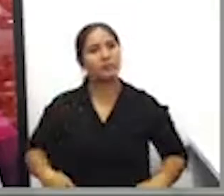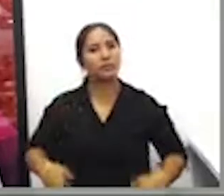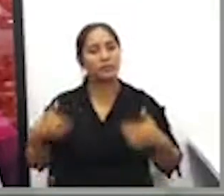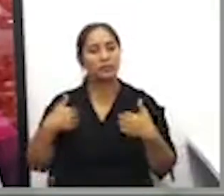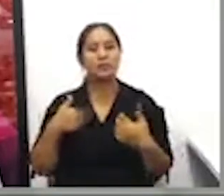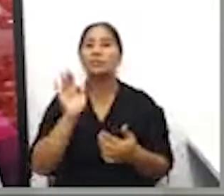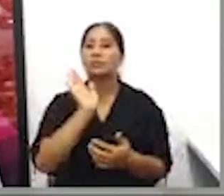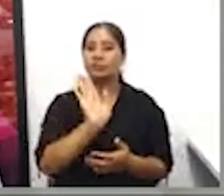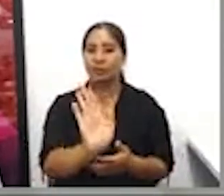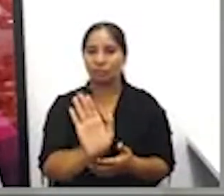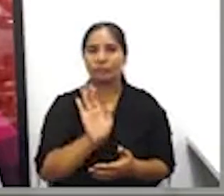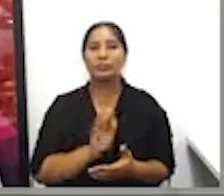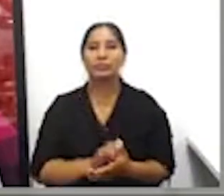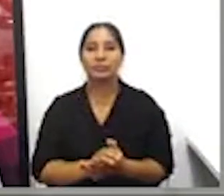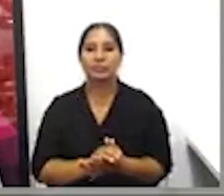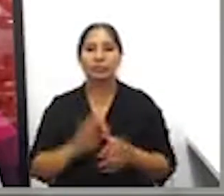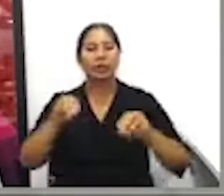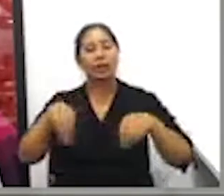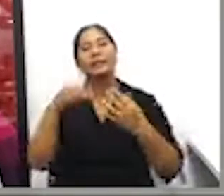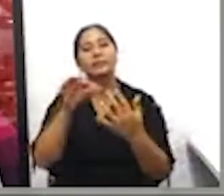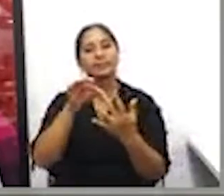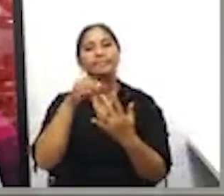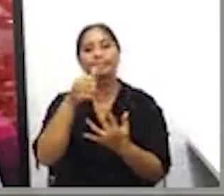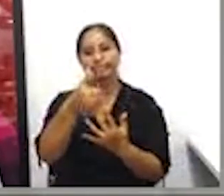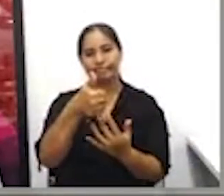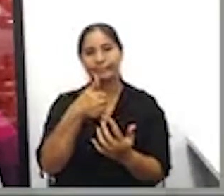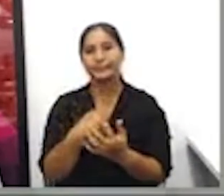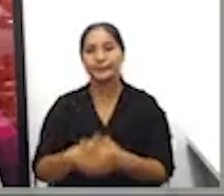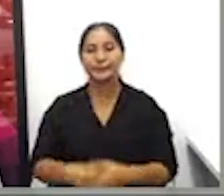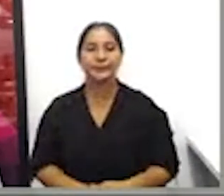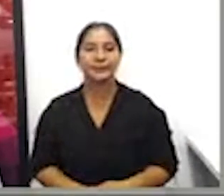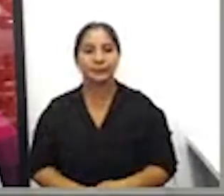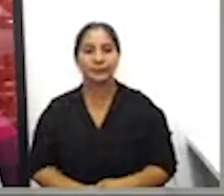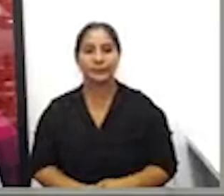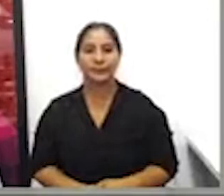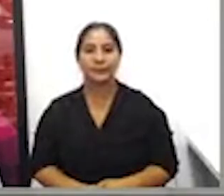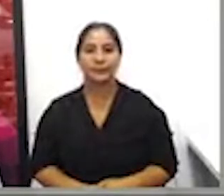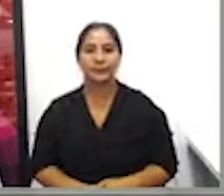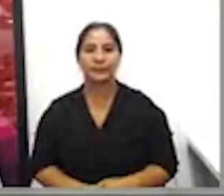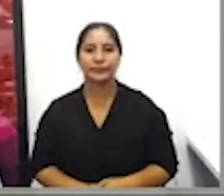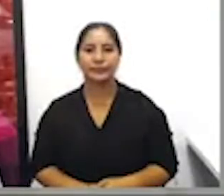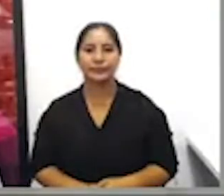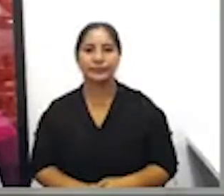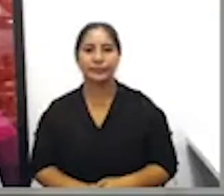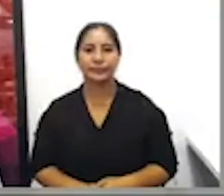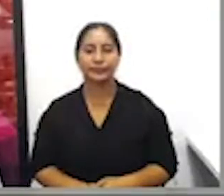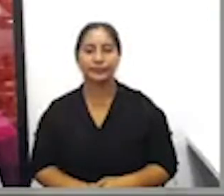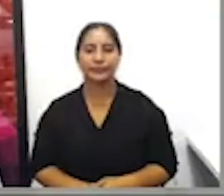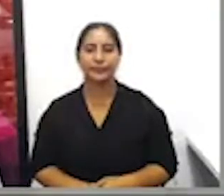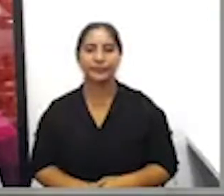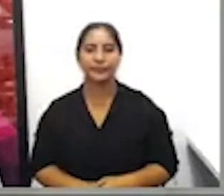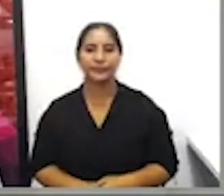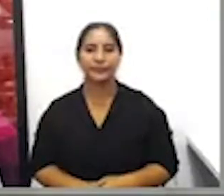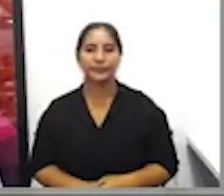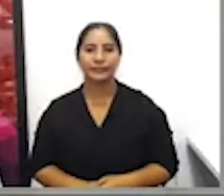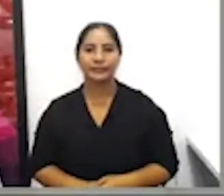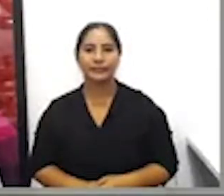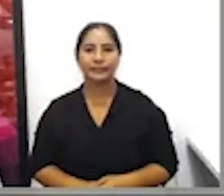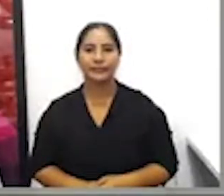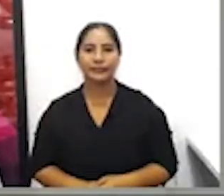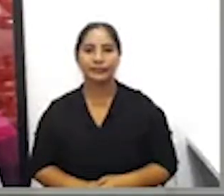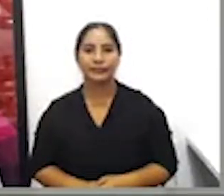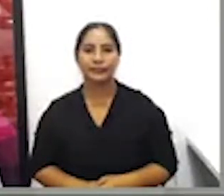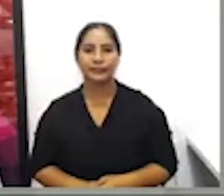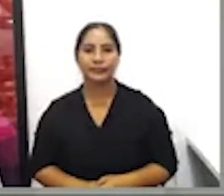child who then contributes to the world, there is no, for any parent who's sitting here, there is